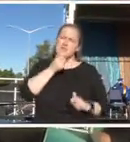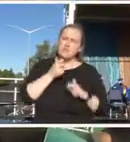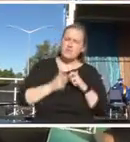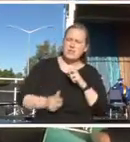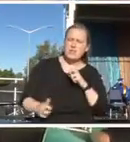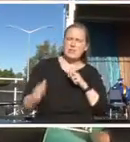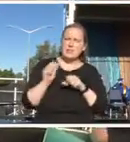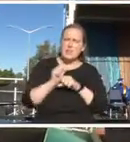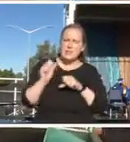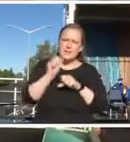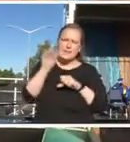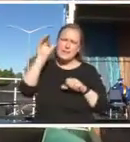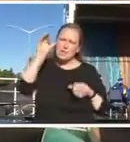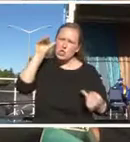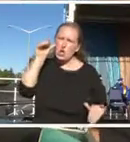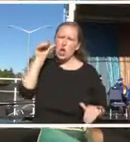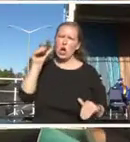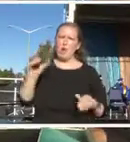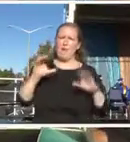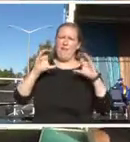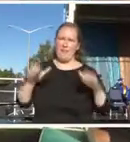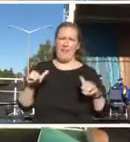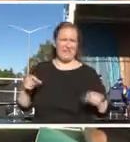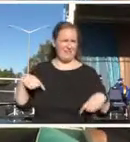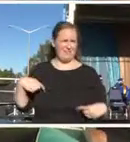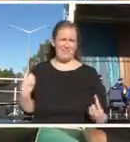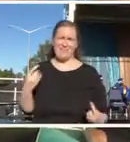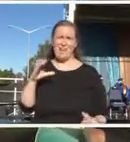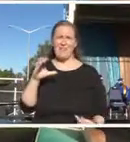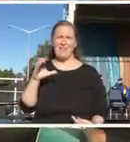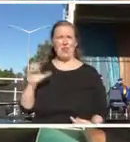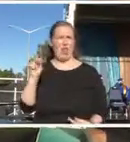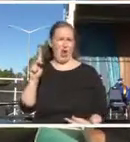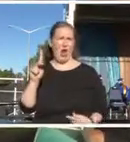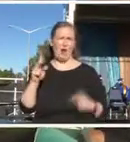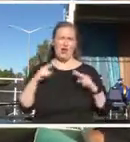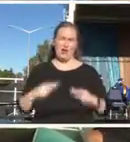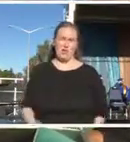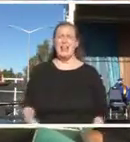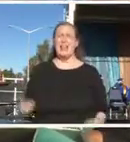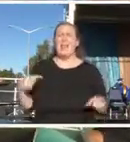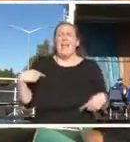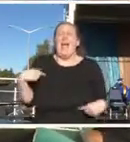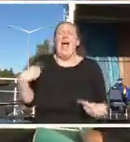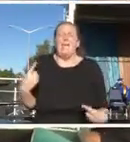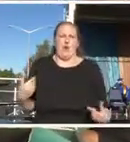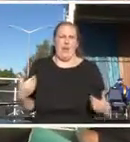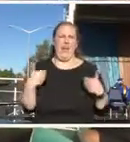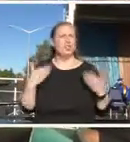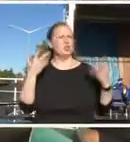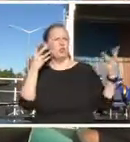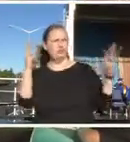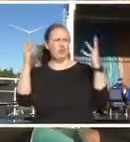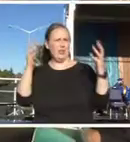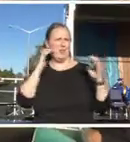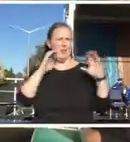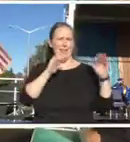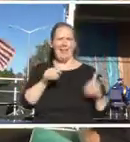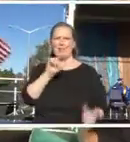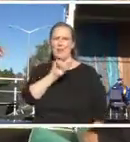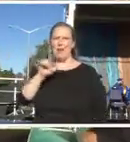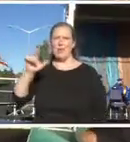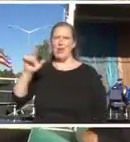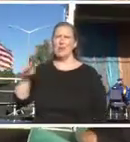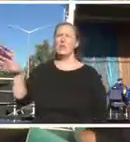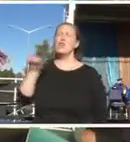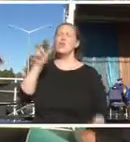tenacious, determined class of Clark Penguins than we've ever had. So cheers to the class of 2021. You